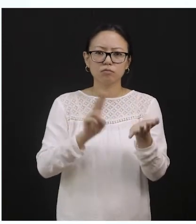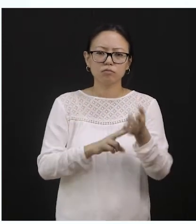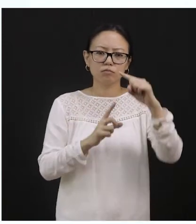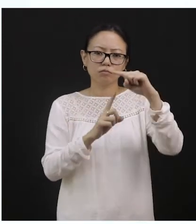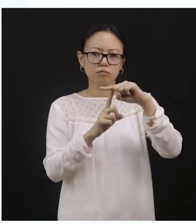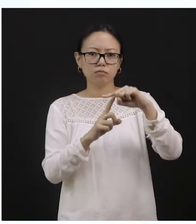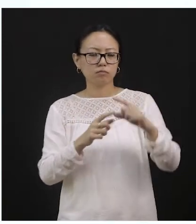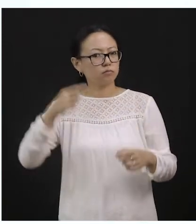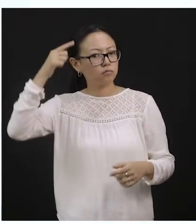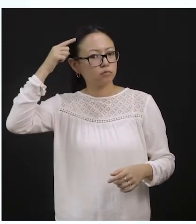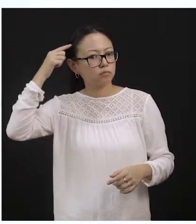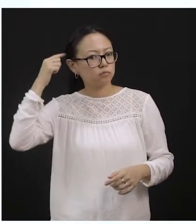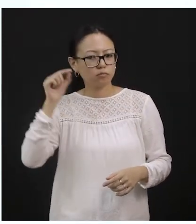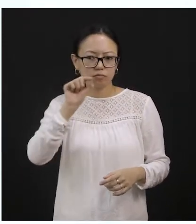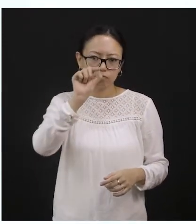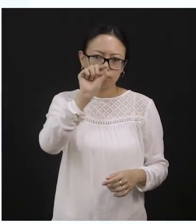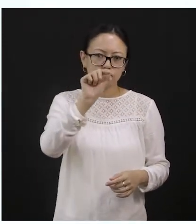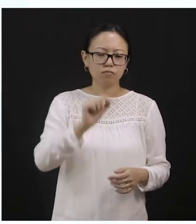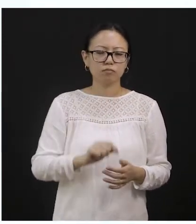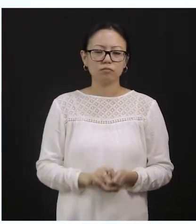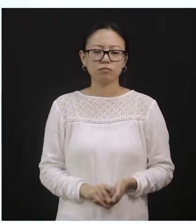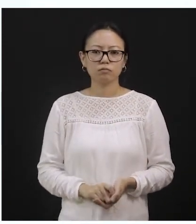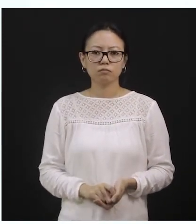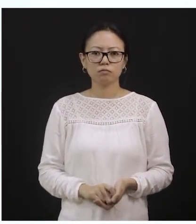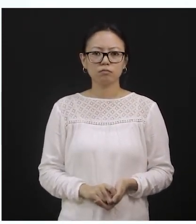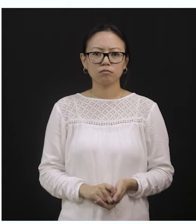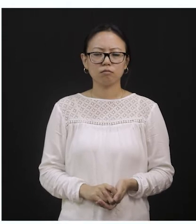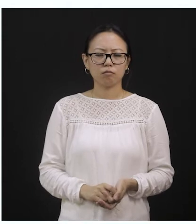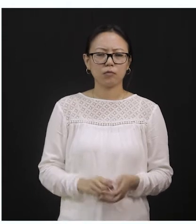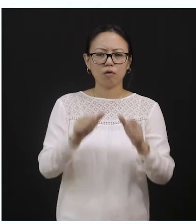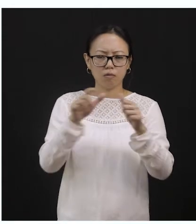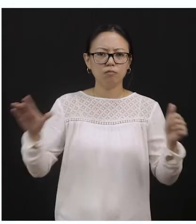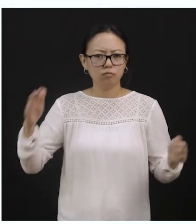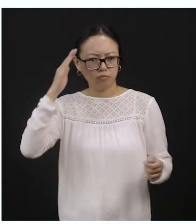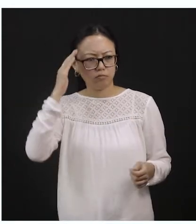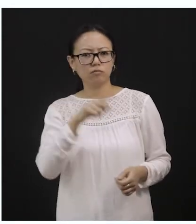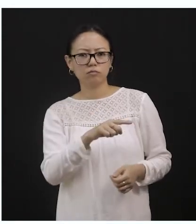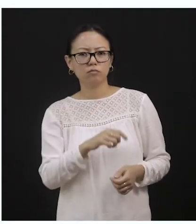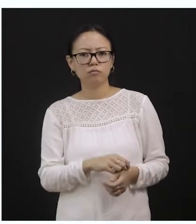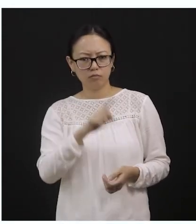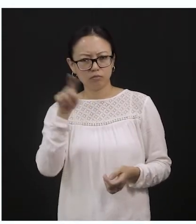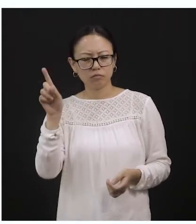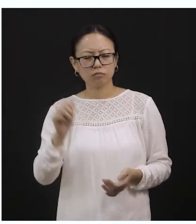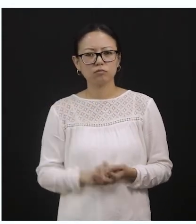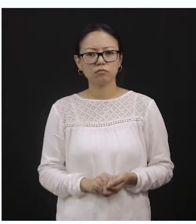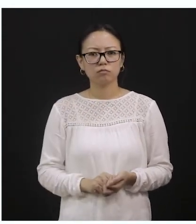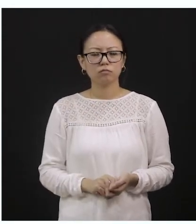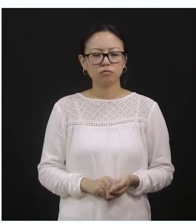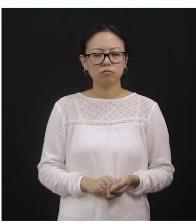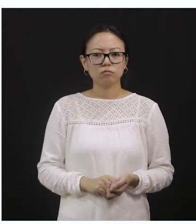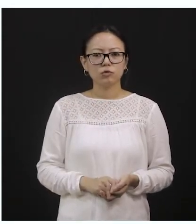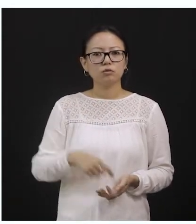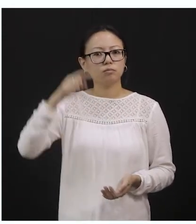A-N-T, ant, chimdi, right? Everybody knows that. So ant comes in different color. Some ants